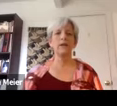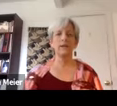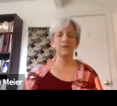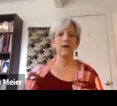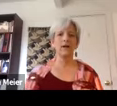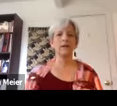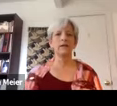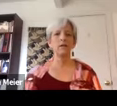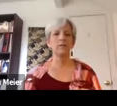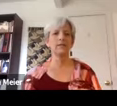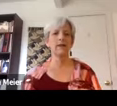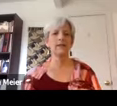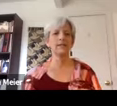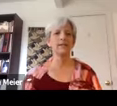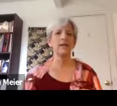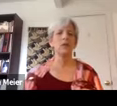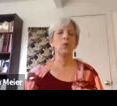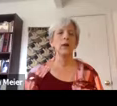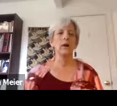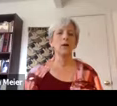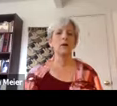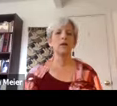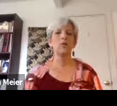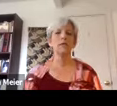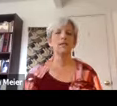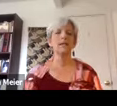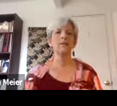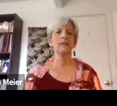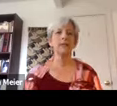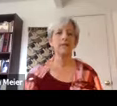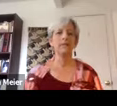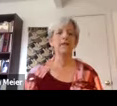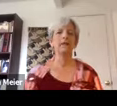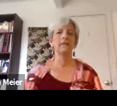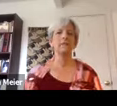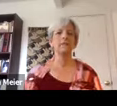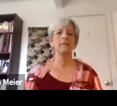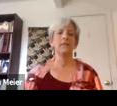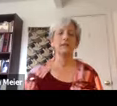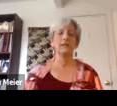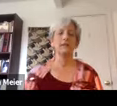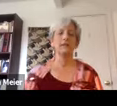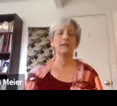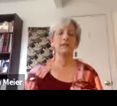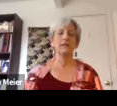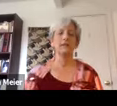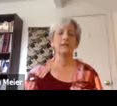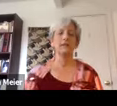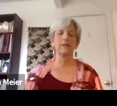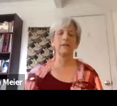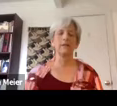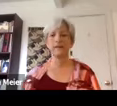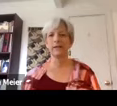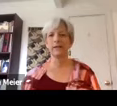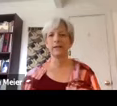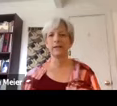And we did find a number of cases where courts believed that the had been